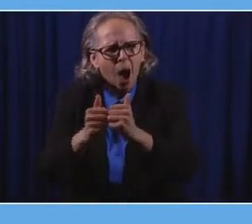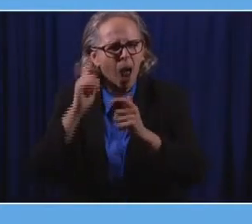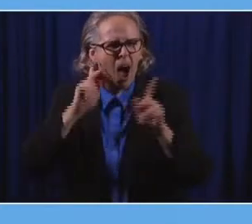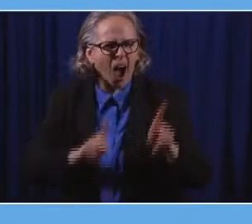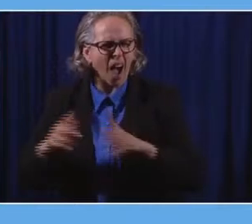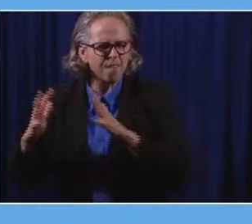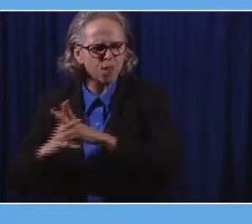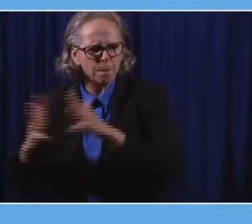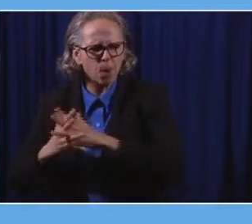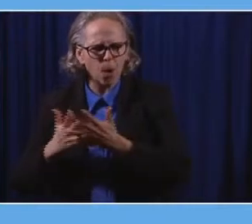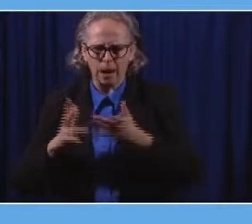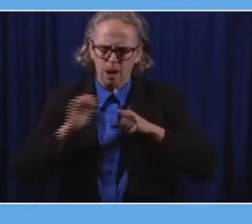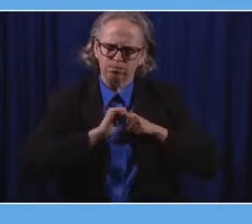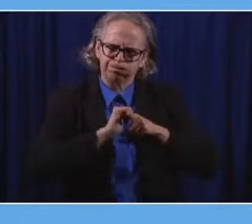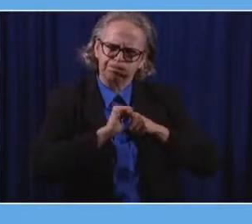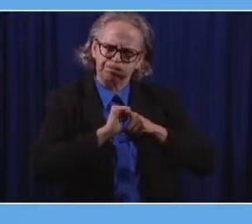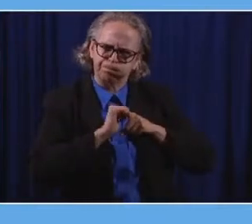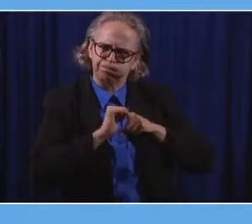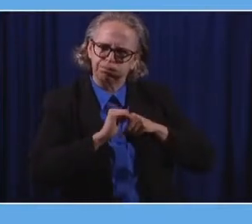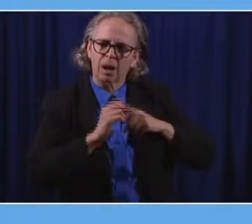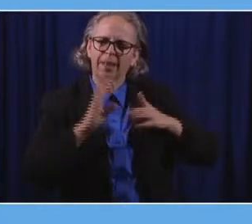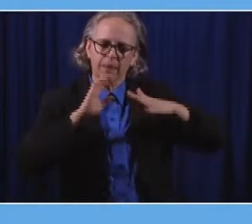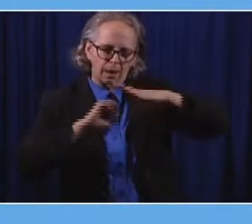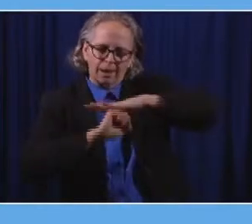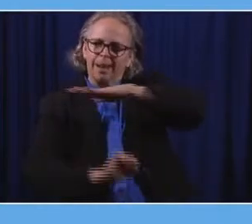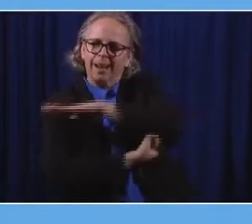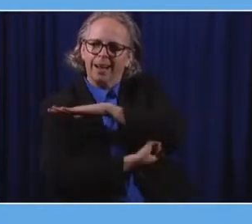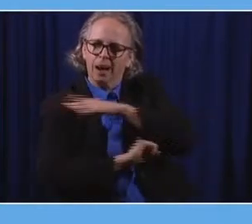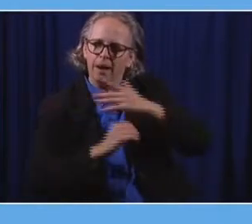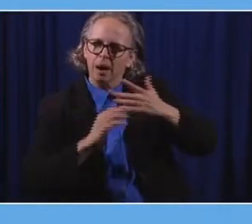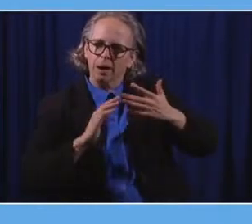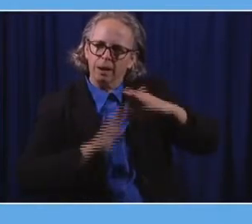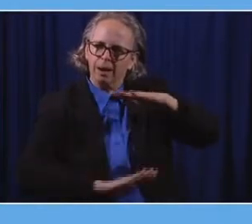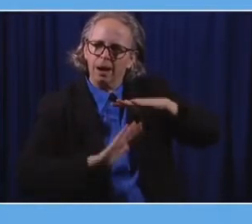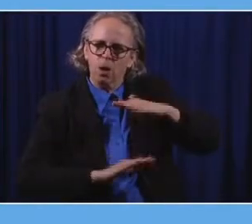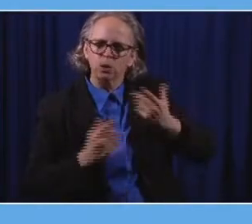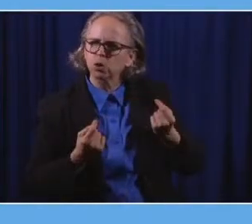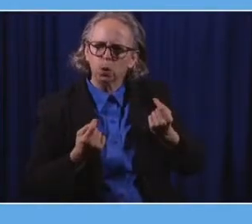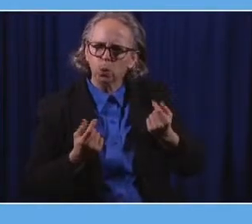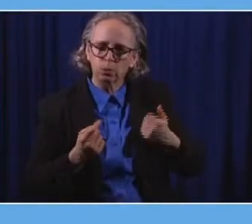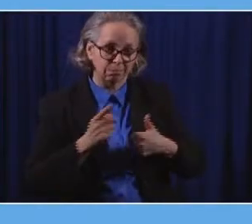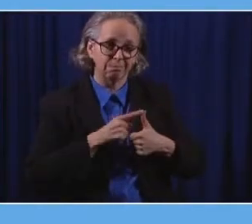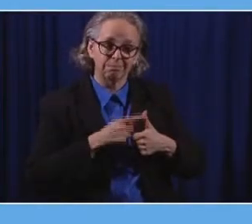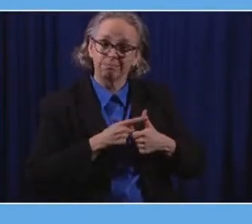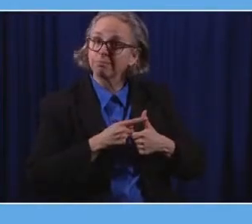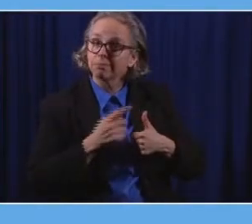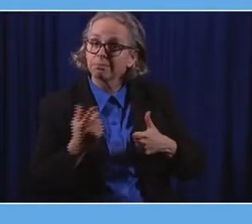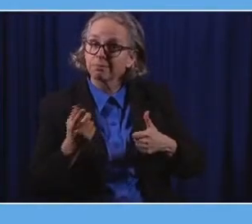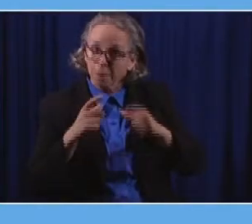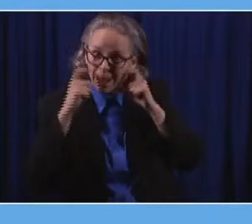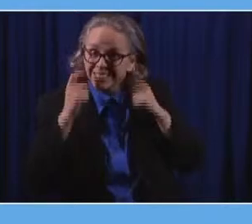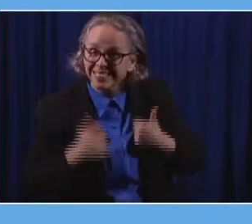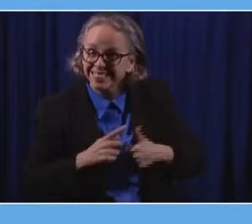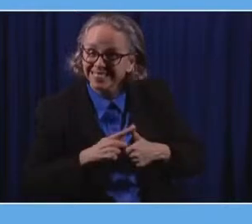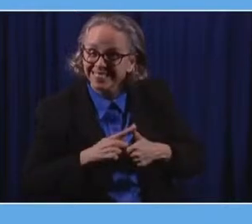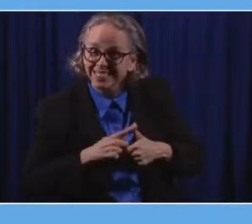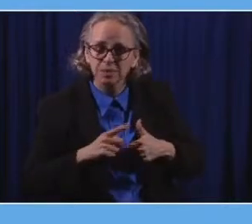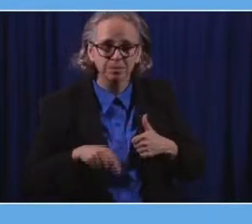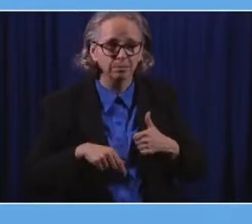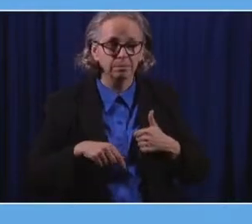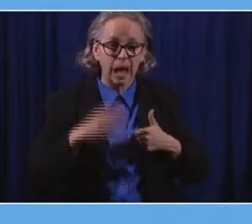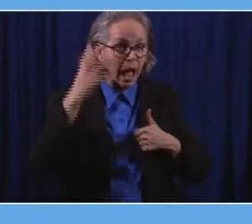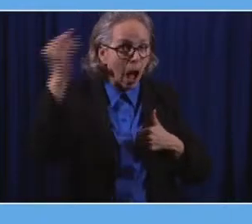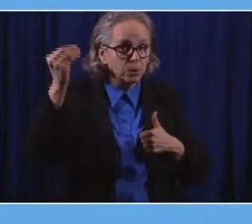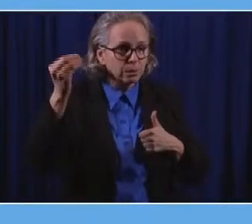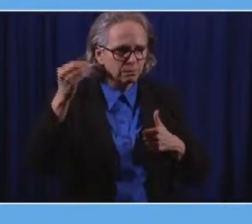the fundamentals. Wear a mask when you're out in public, when you go to a store, when you're with friends. Keep your